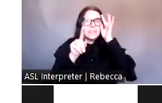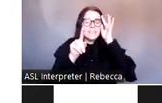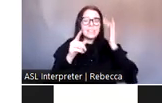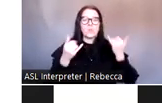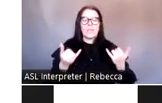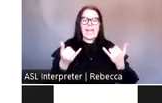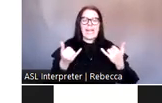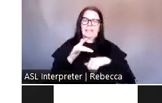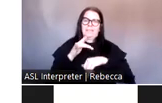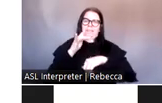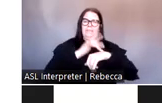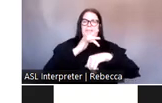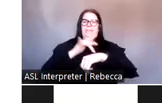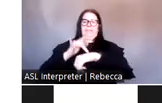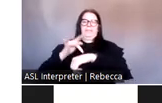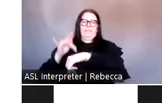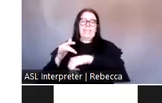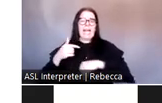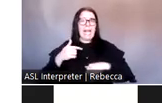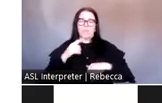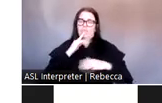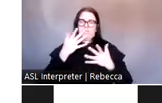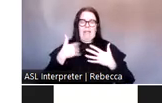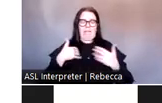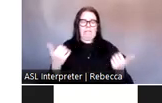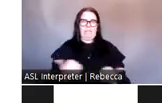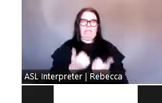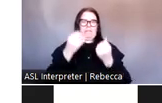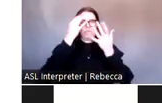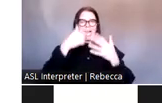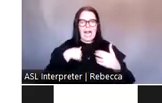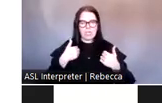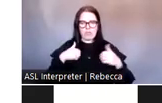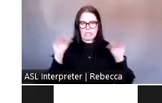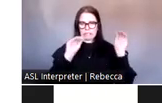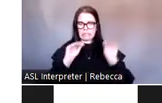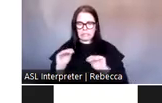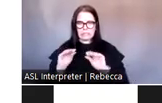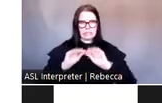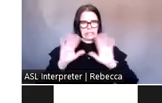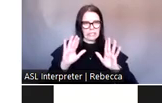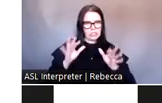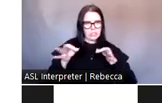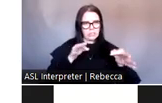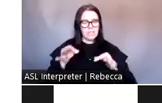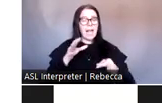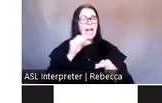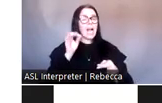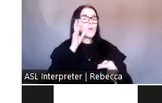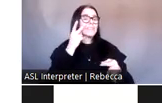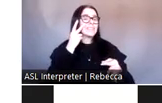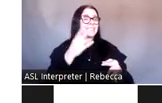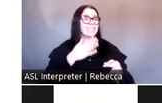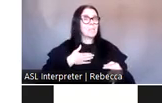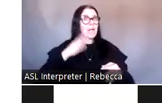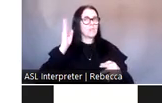to piece it together in a coherent way. And you'll also see there's lots of sources